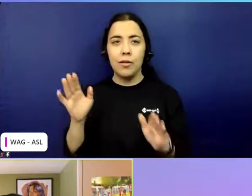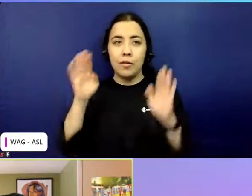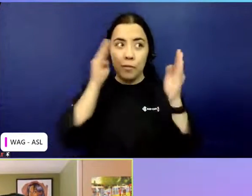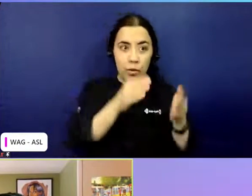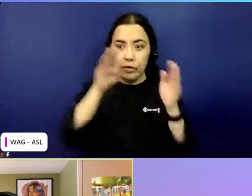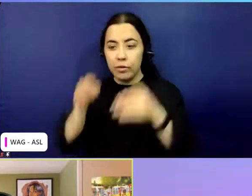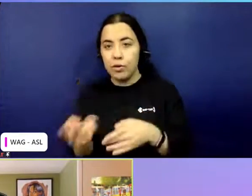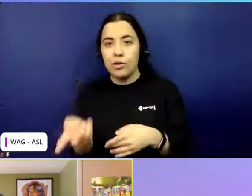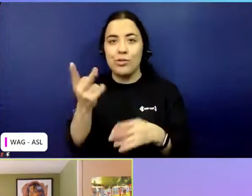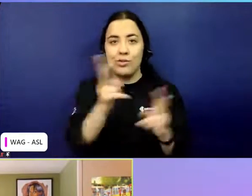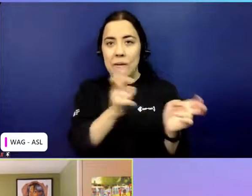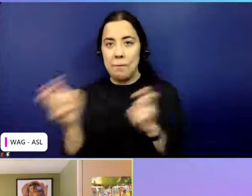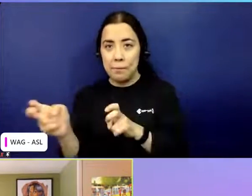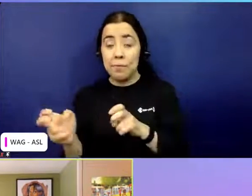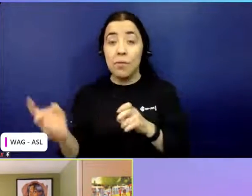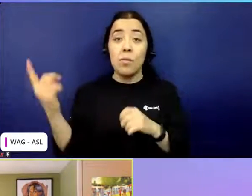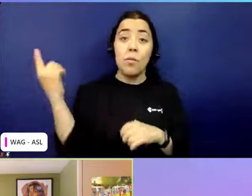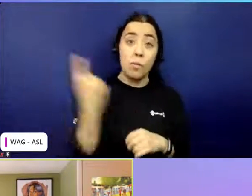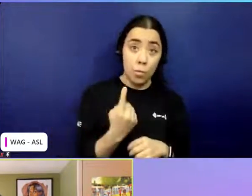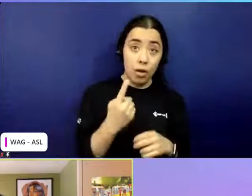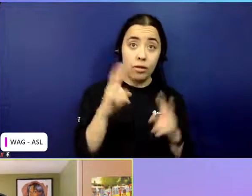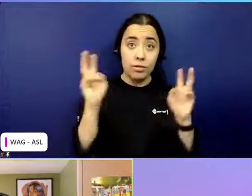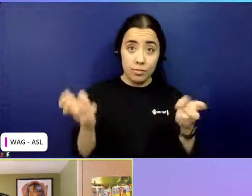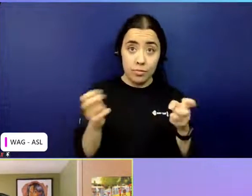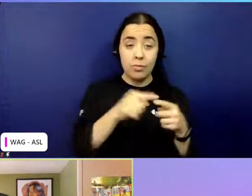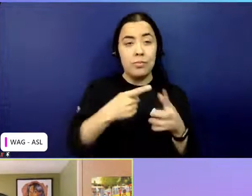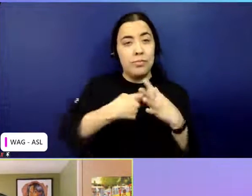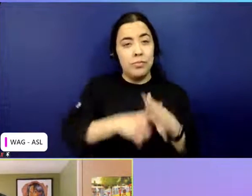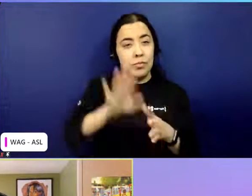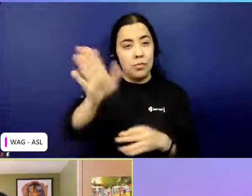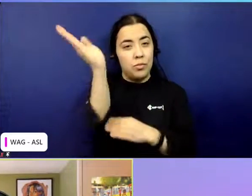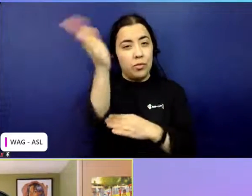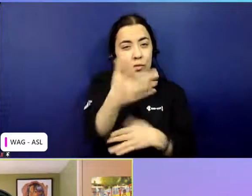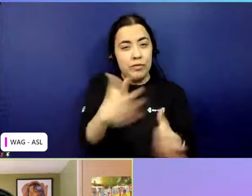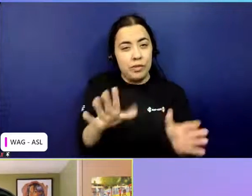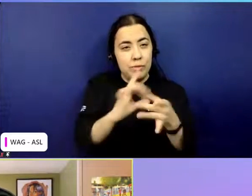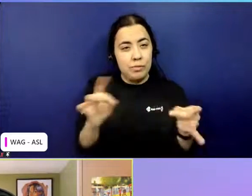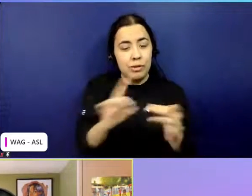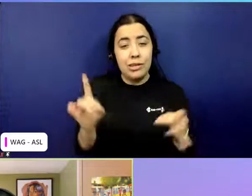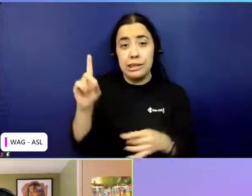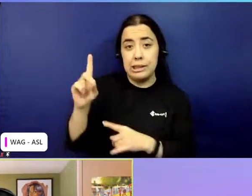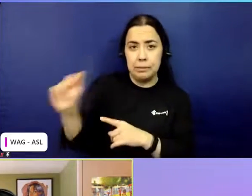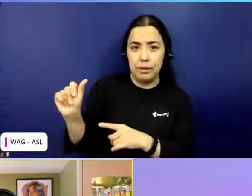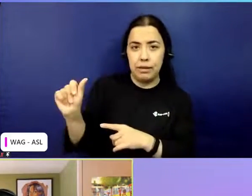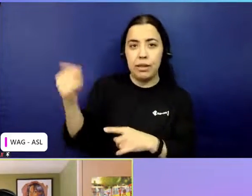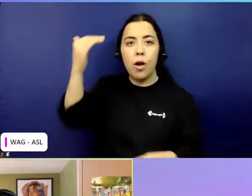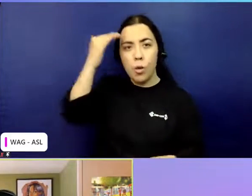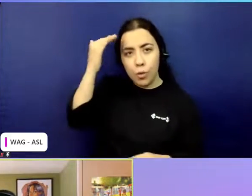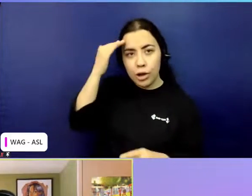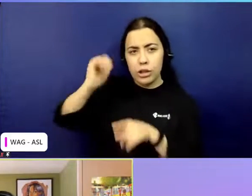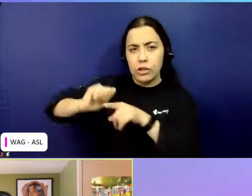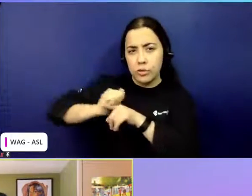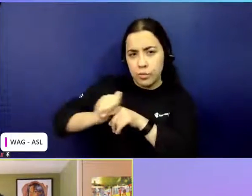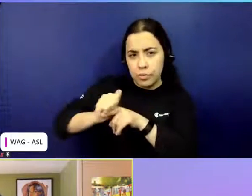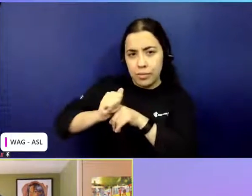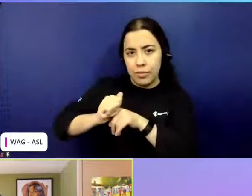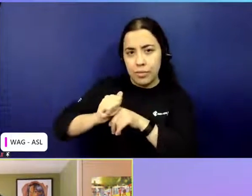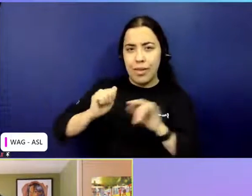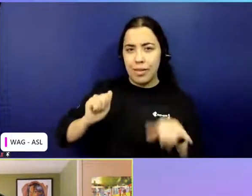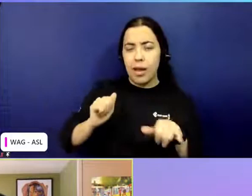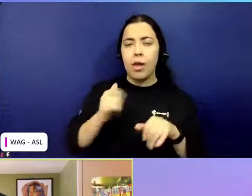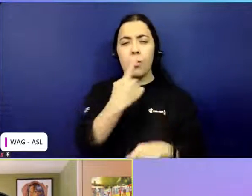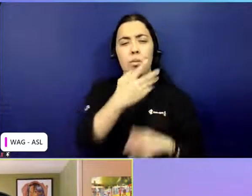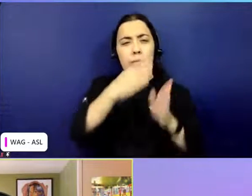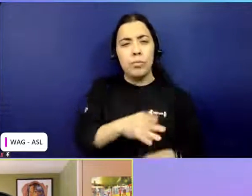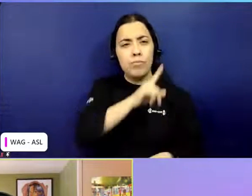specific topics. The one is at the beginning of your presentation, you mentioned disability awareness training. We have a